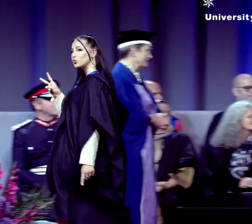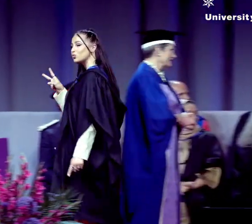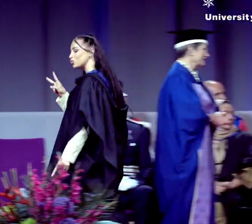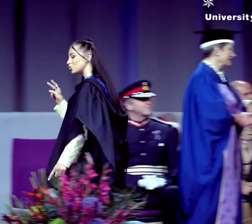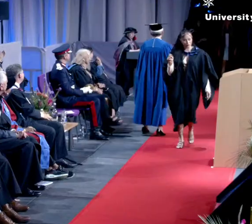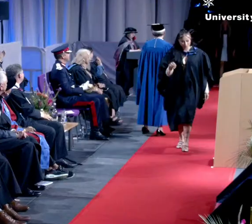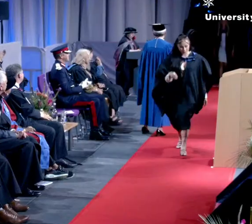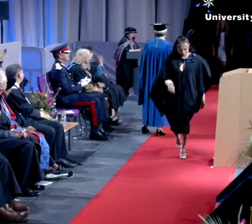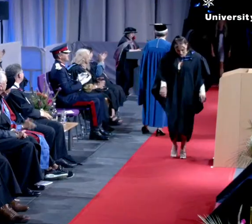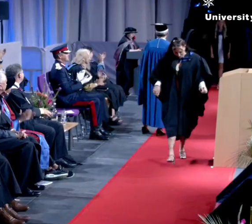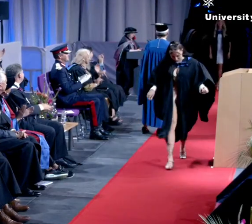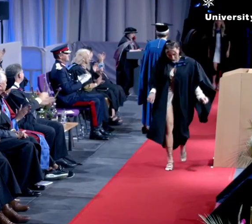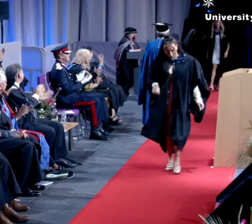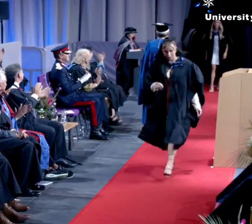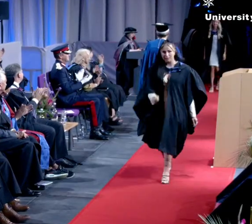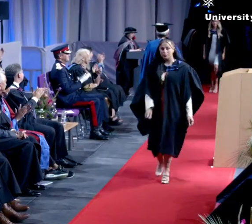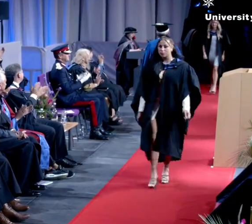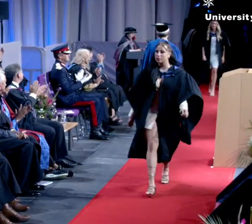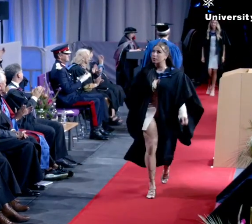Verity Hodges.